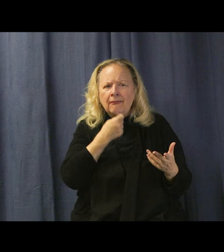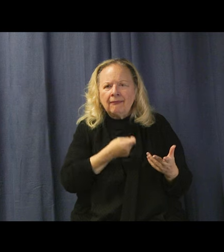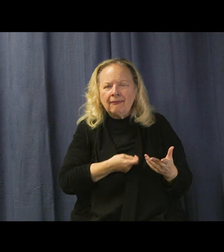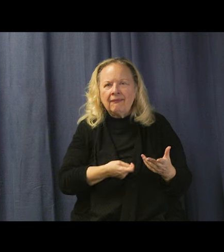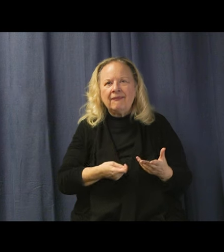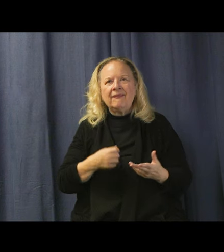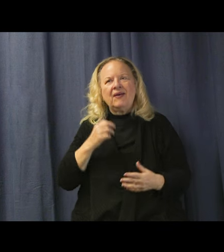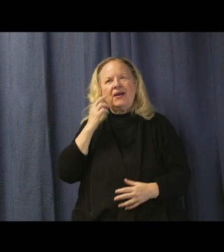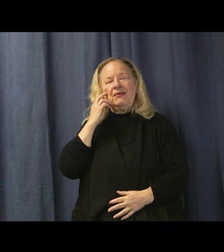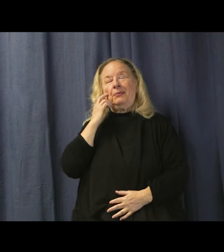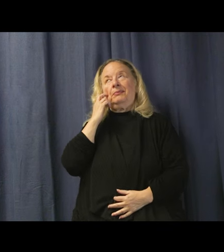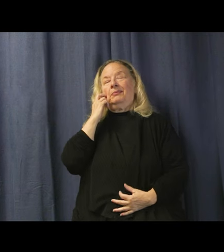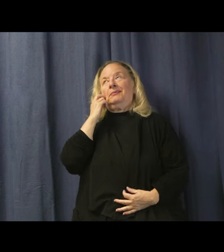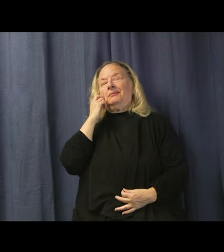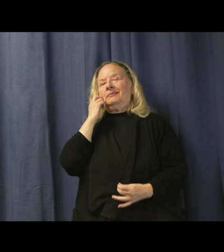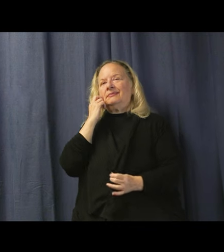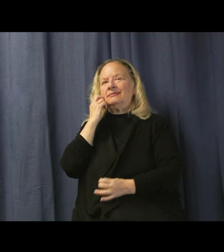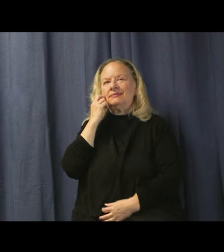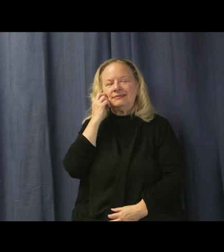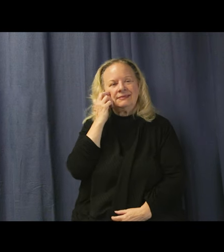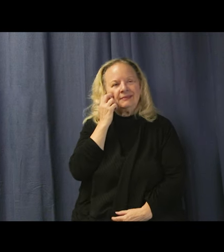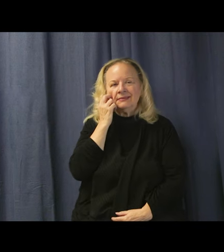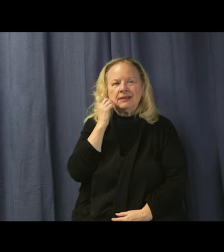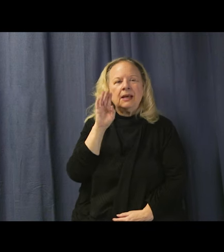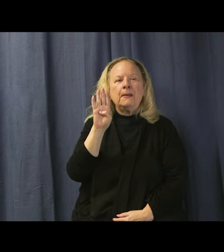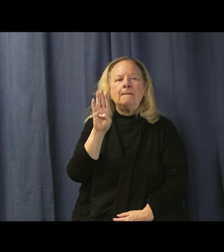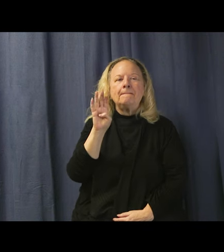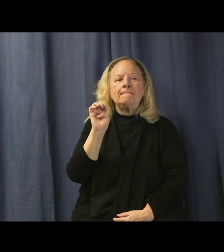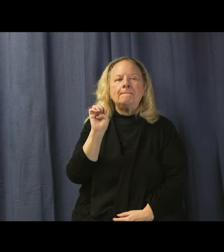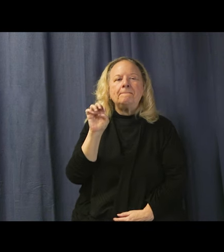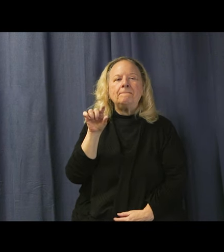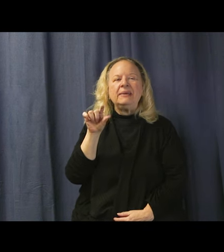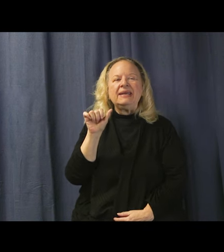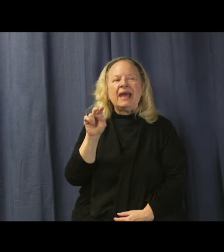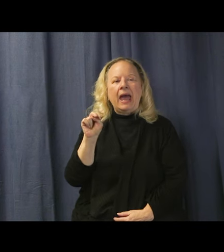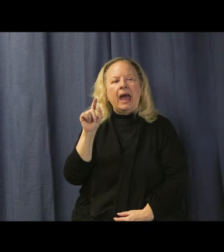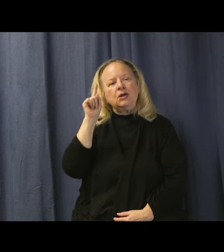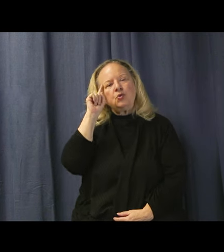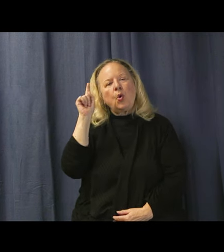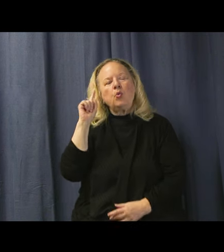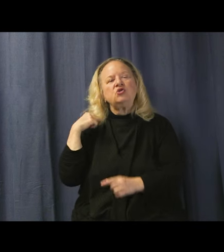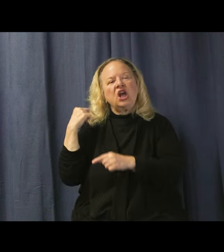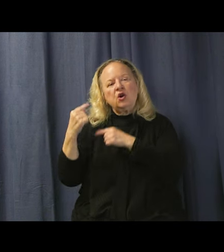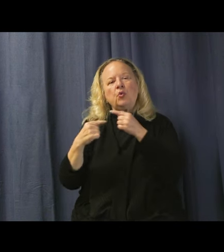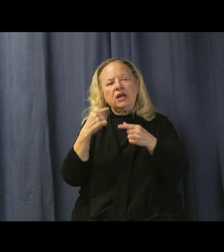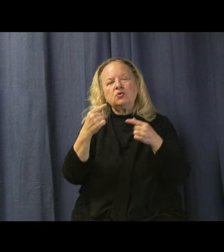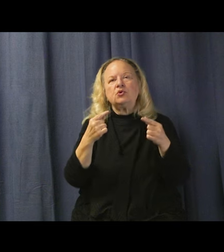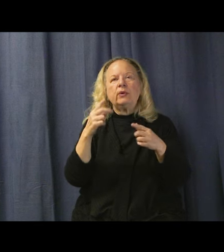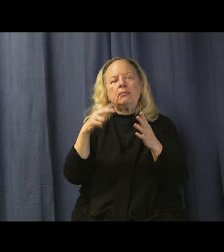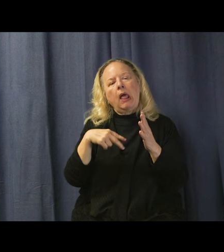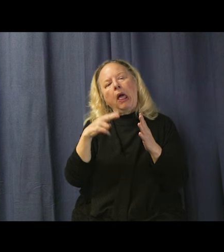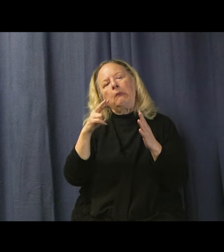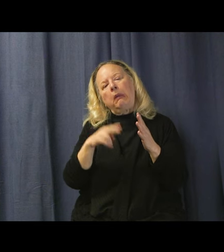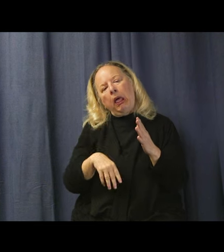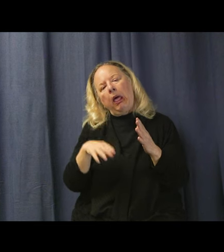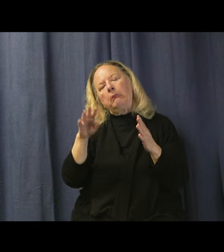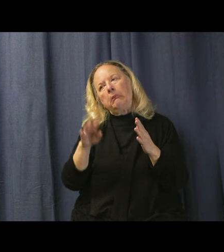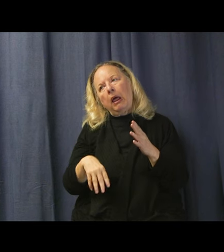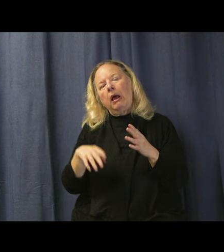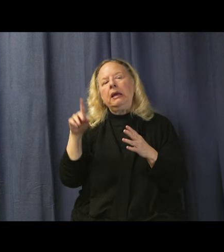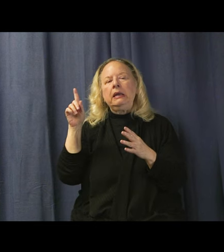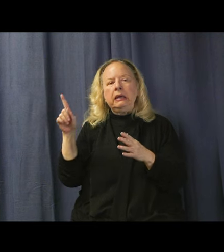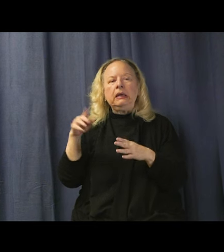All right, John likes the begats. Here's the first 10 generations. We read that blah, blah,